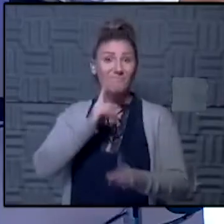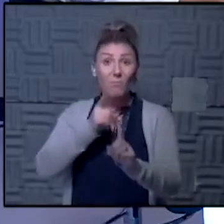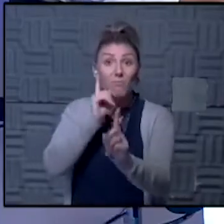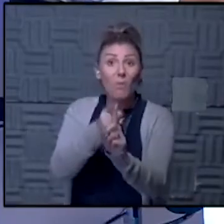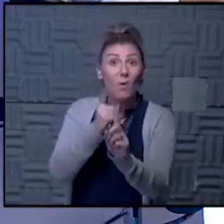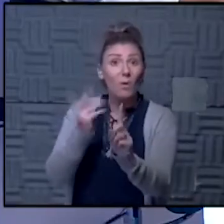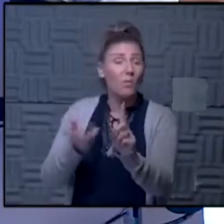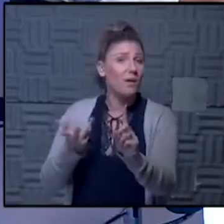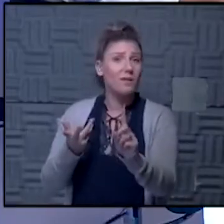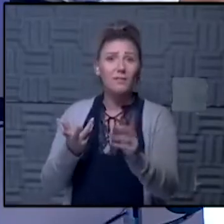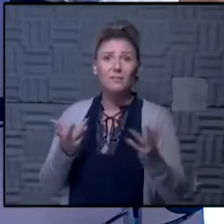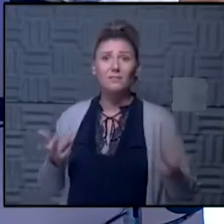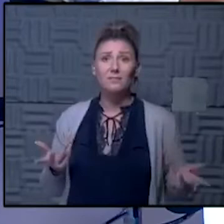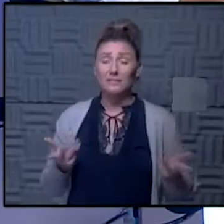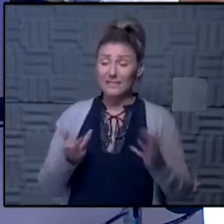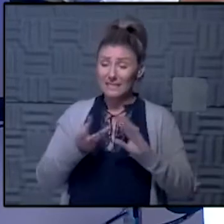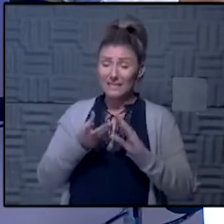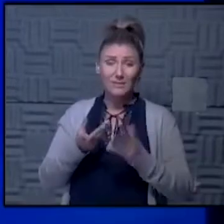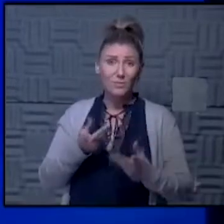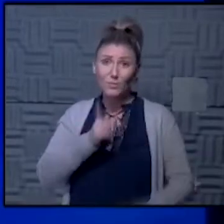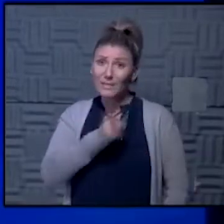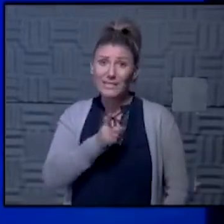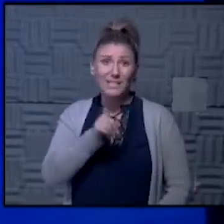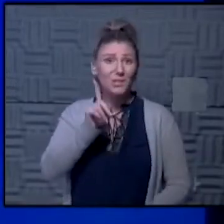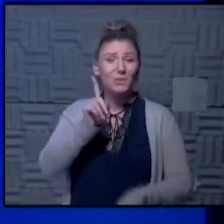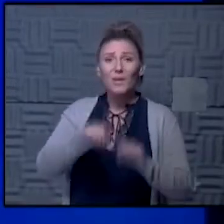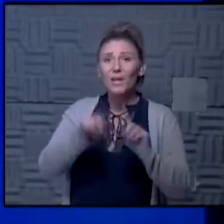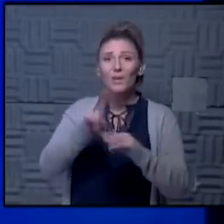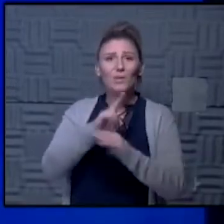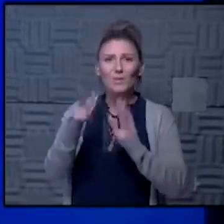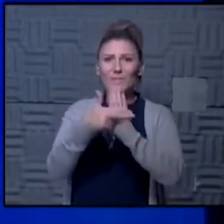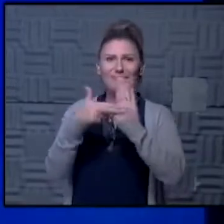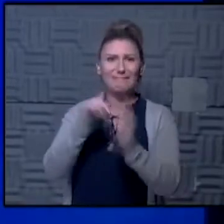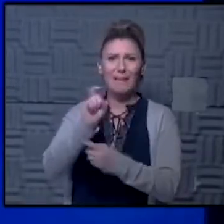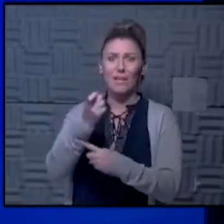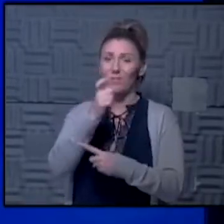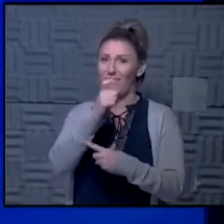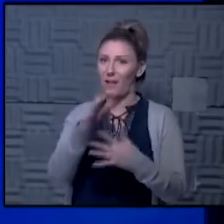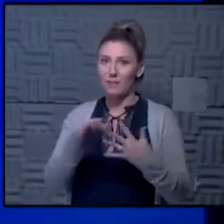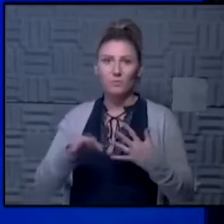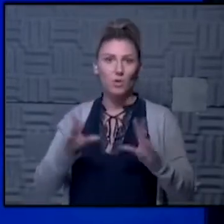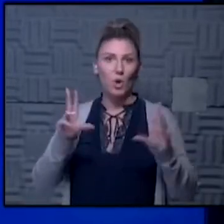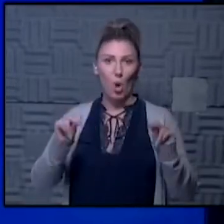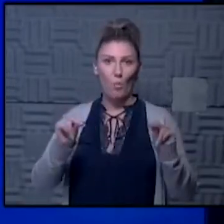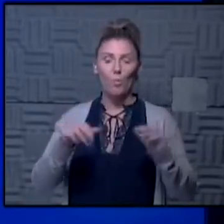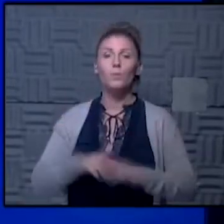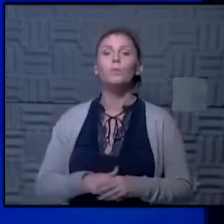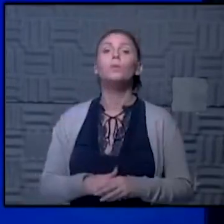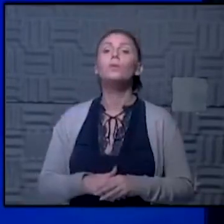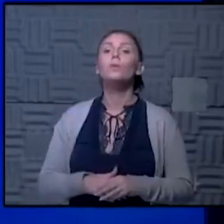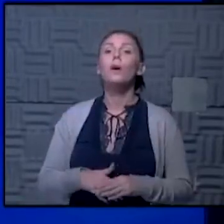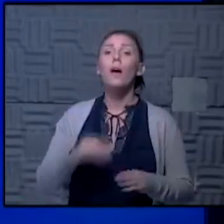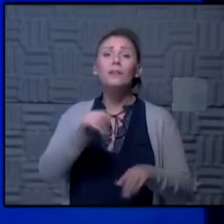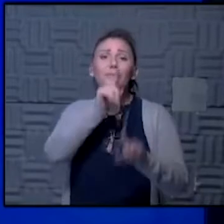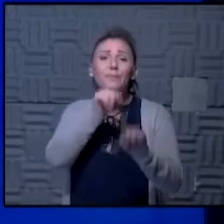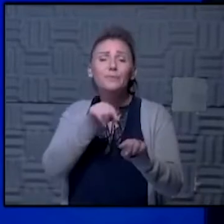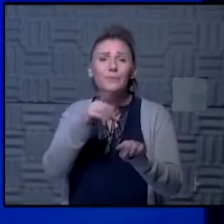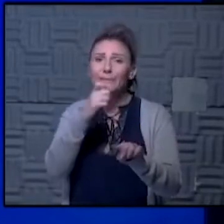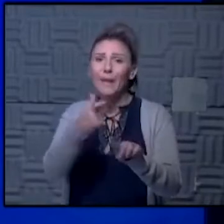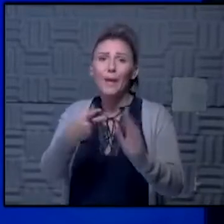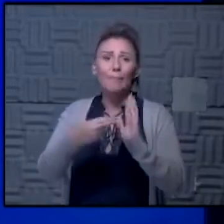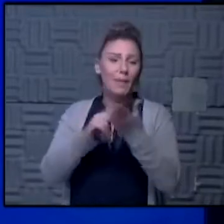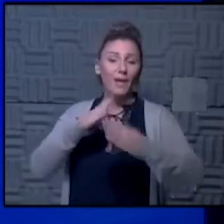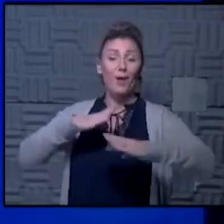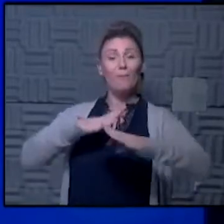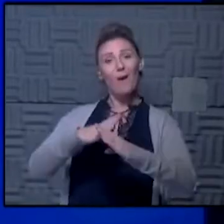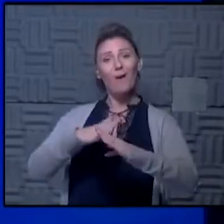line, it doesn't mean, well, number one, you cannot use it for diagnosis, very clearly, not an option there. And then the results, they don't mean you're immune.